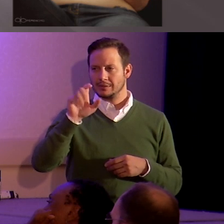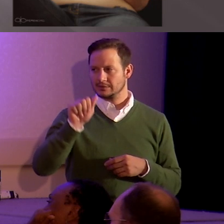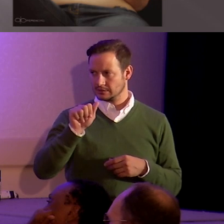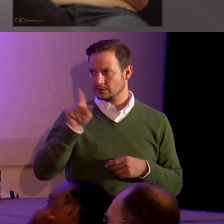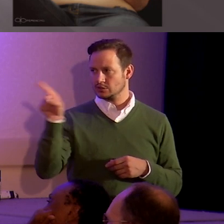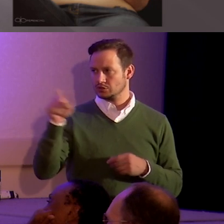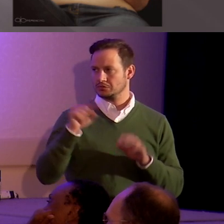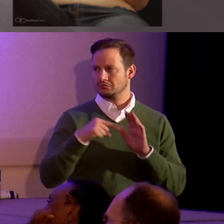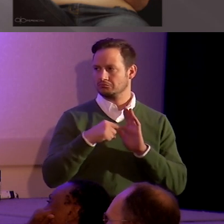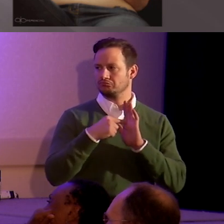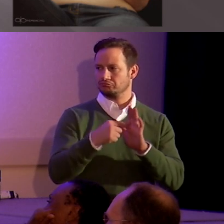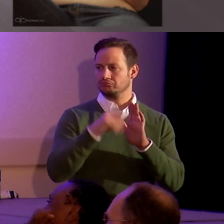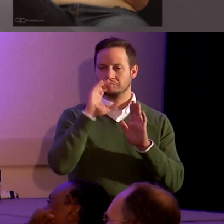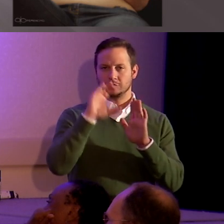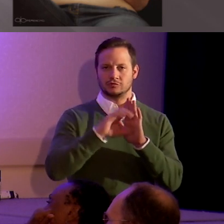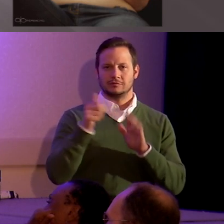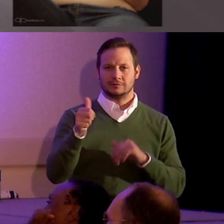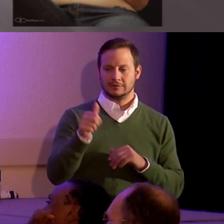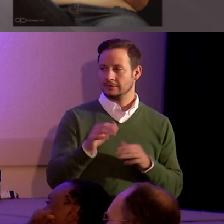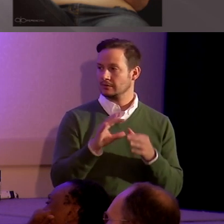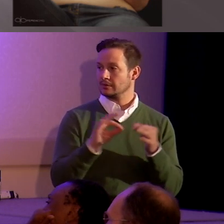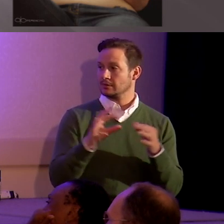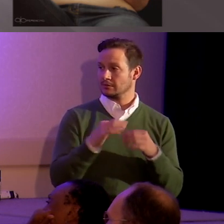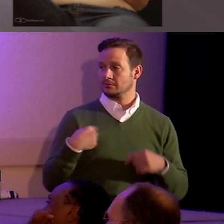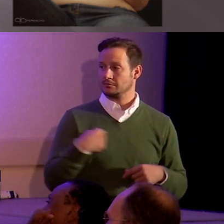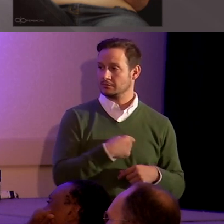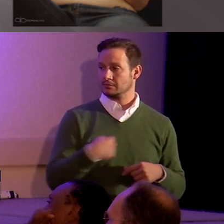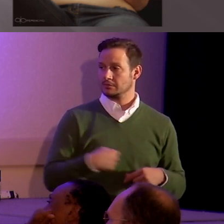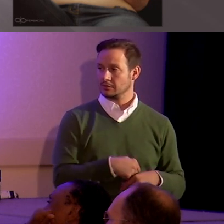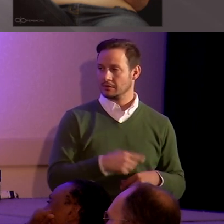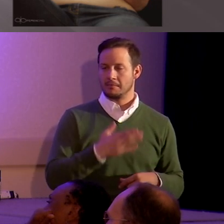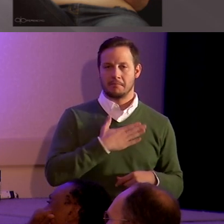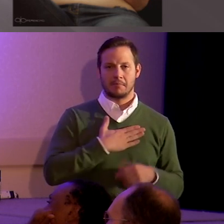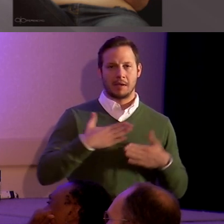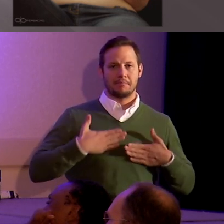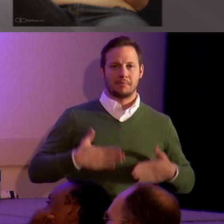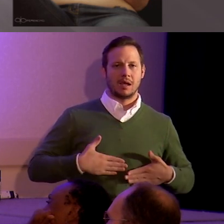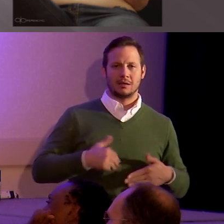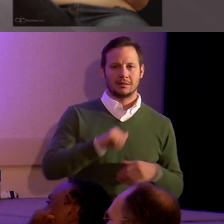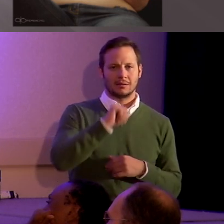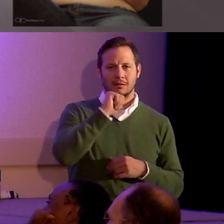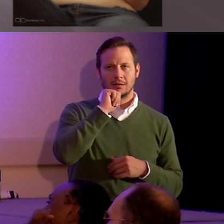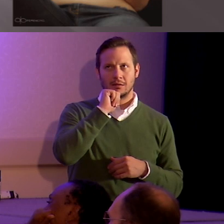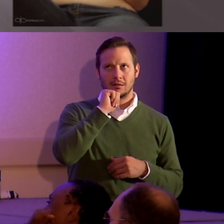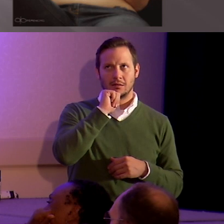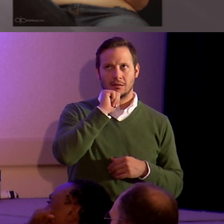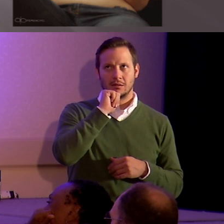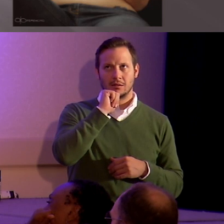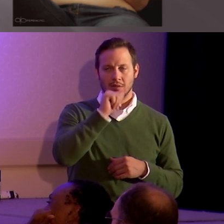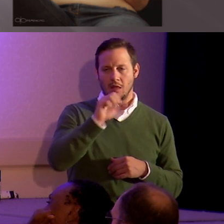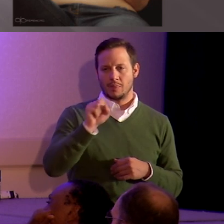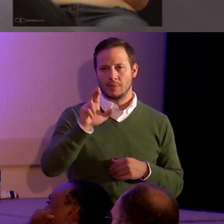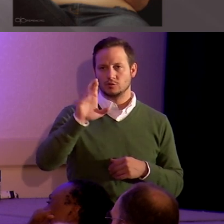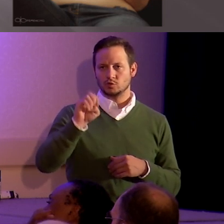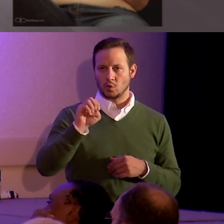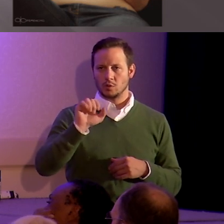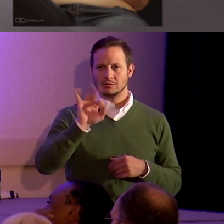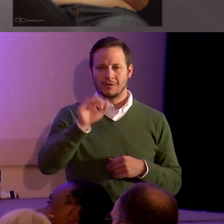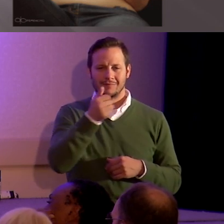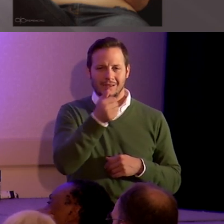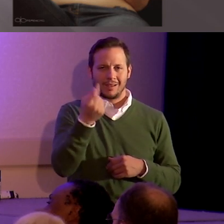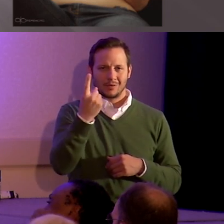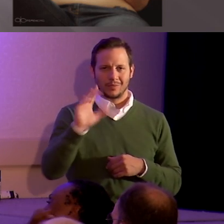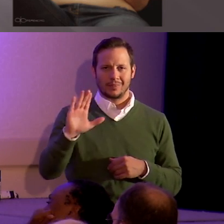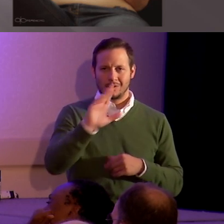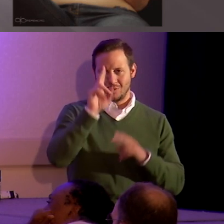this photo of herself, which says in Arabic, "My body is not the source of anyone's honor."